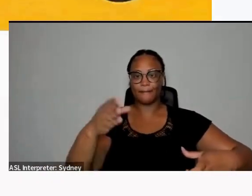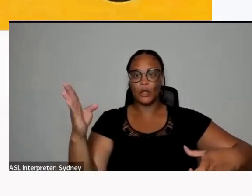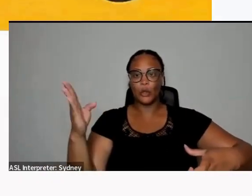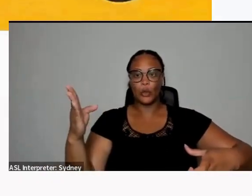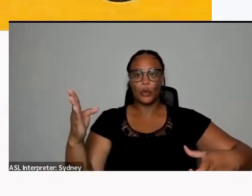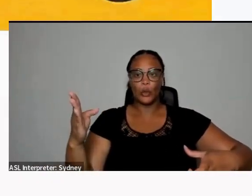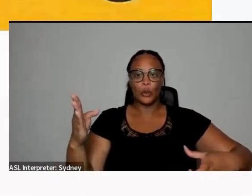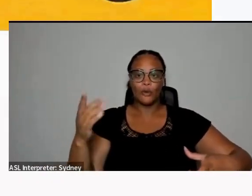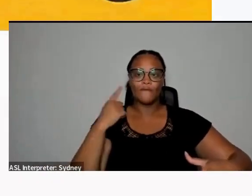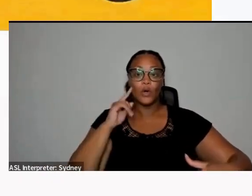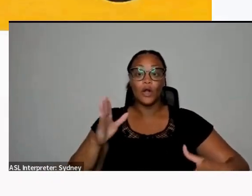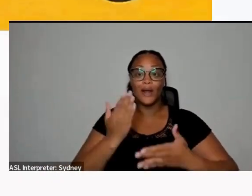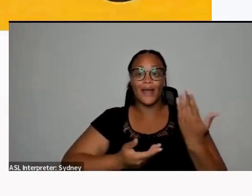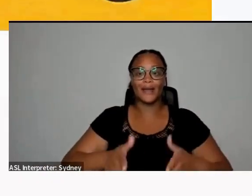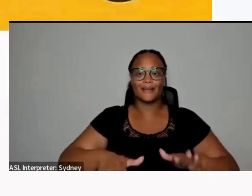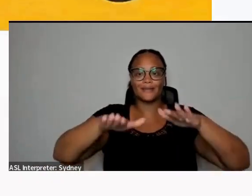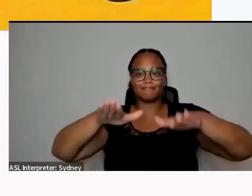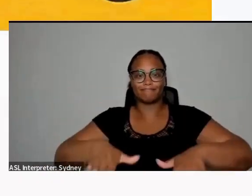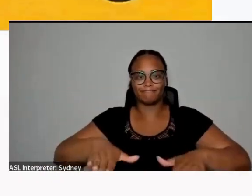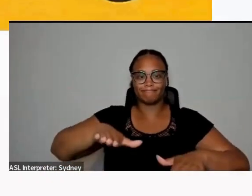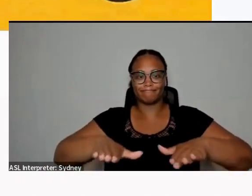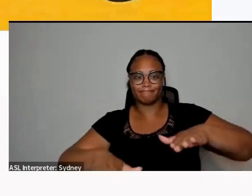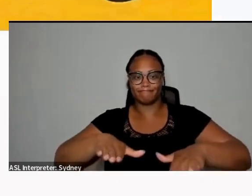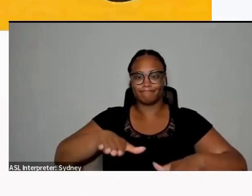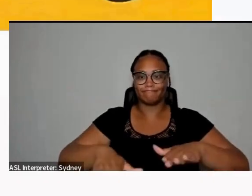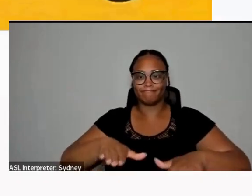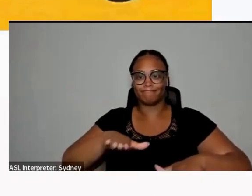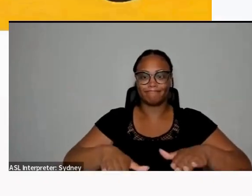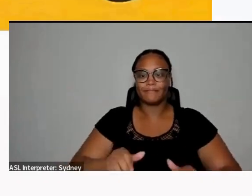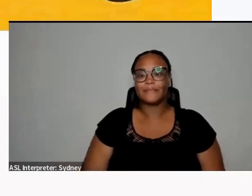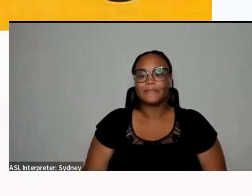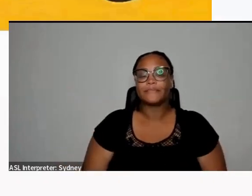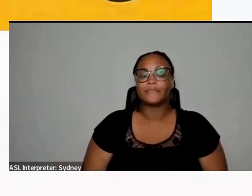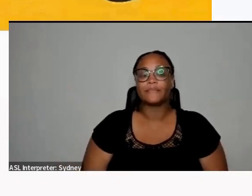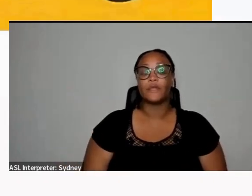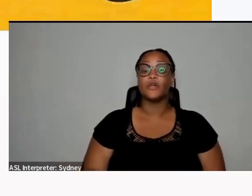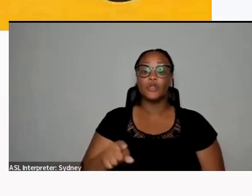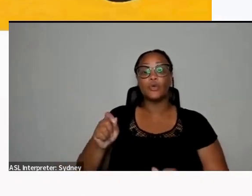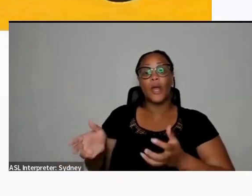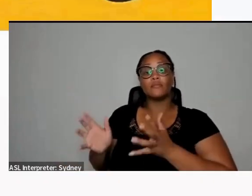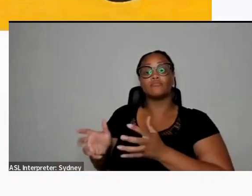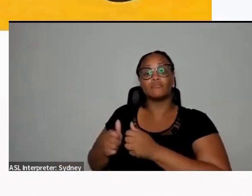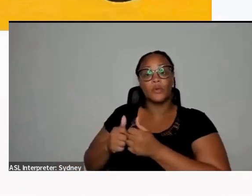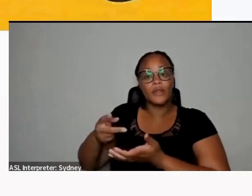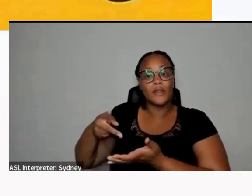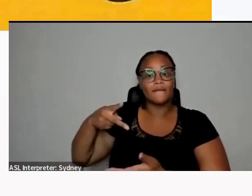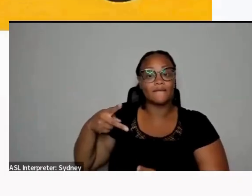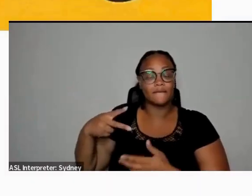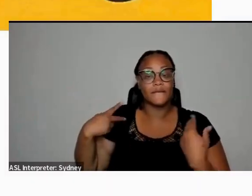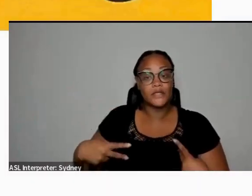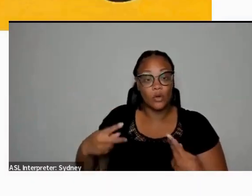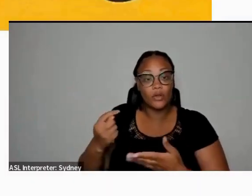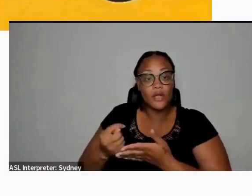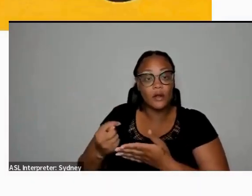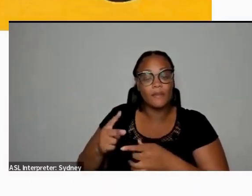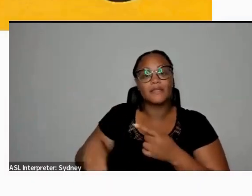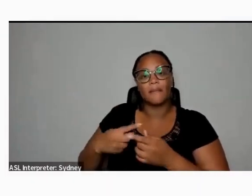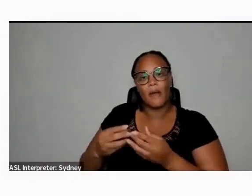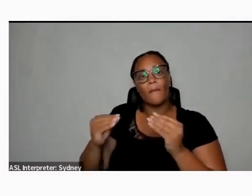can work with your child's physical therapist to get some great ideas on what to do.